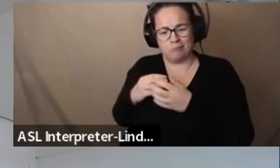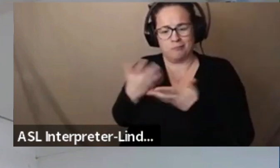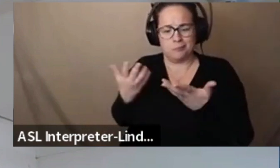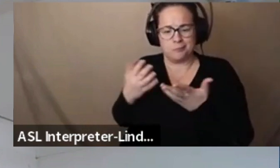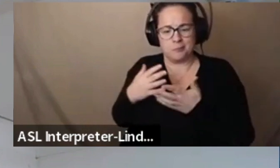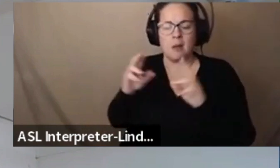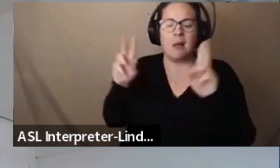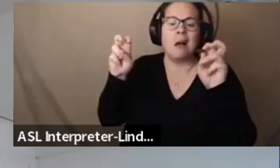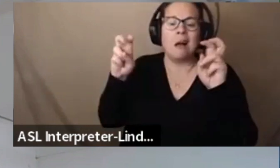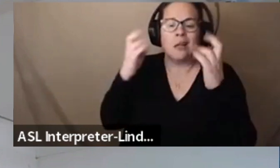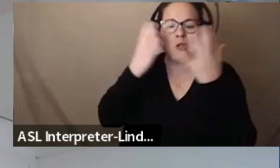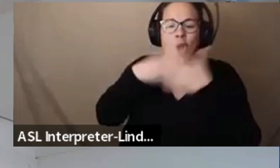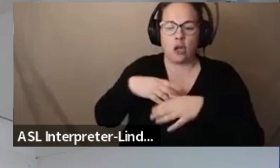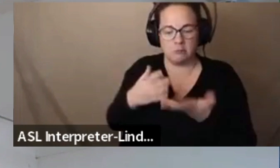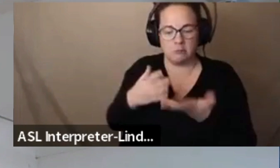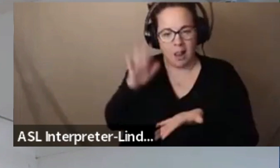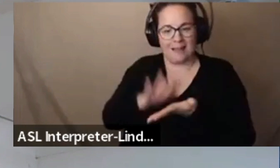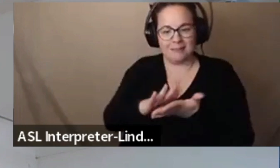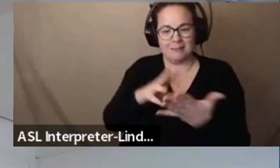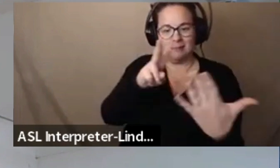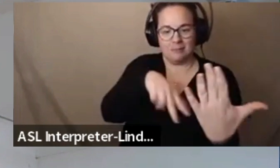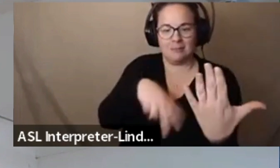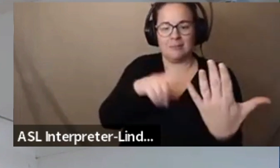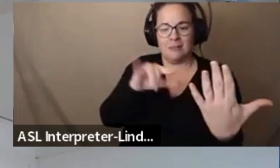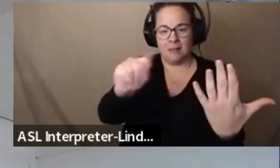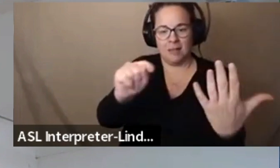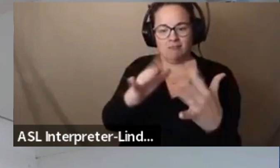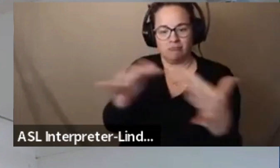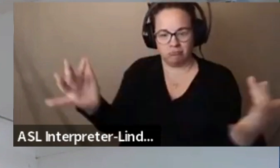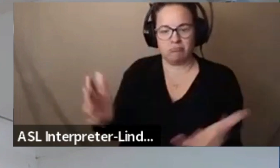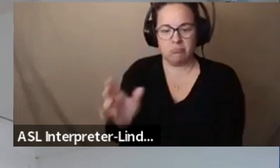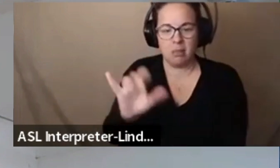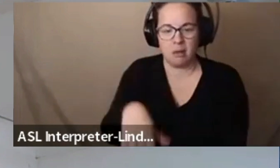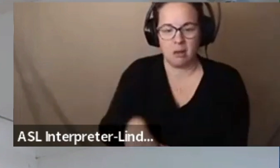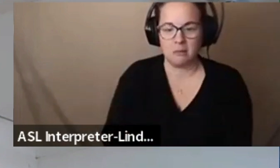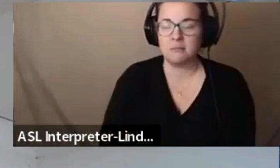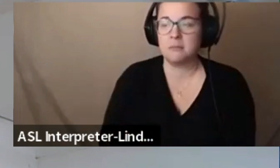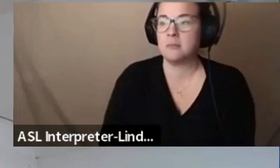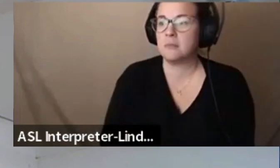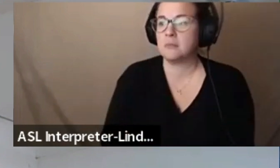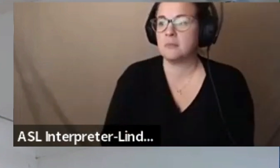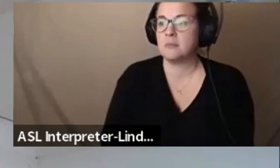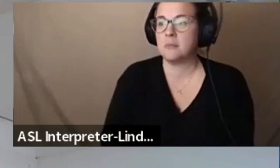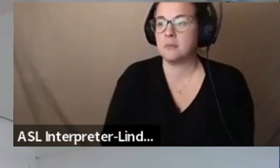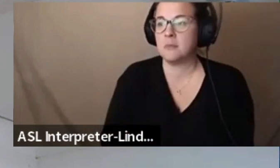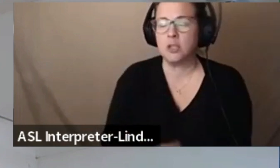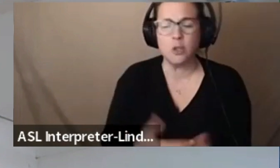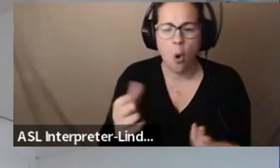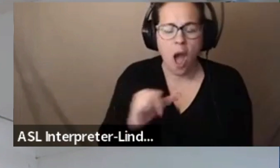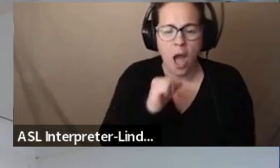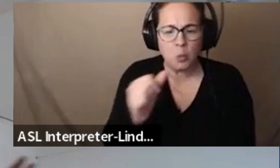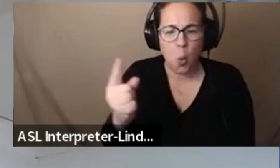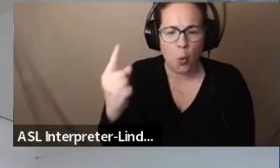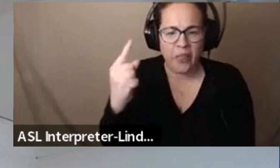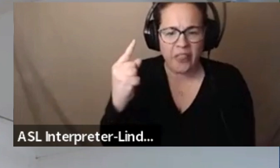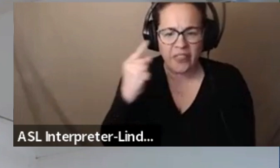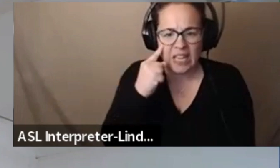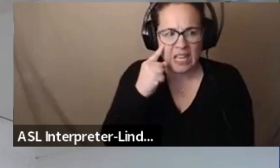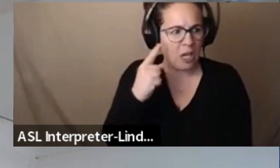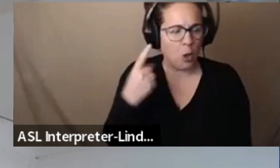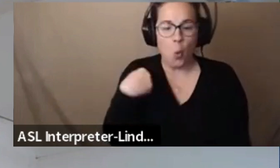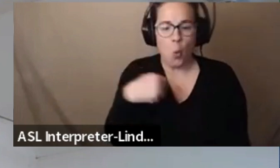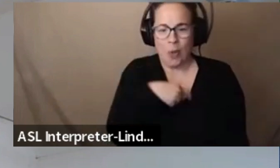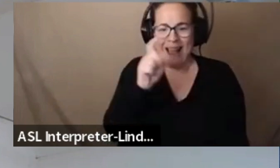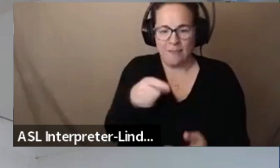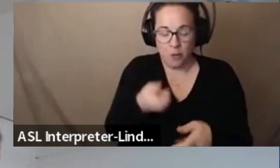the opposite. I don't think that we are gleaning queerness out of the work. I feel like it's screaming out of the